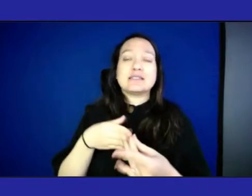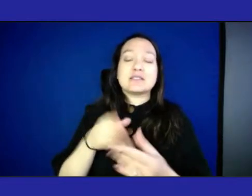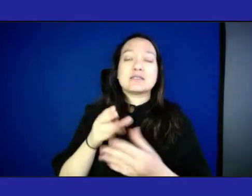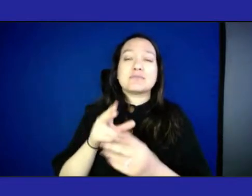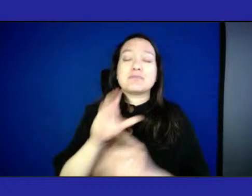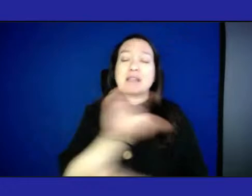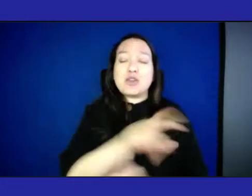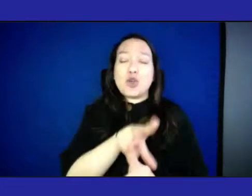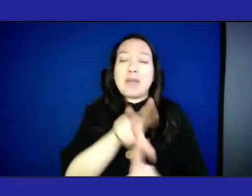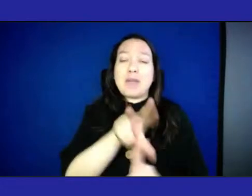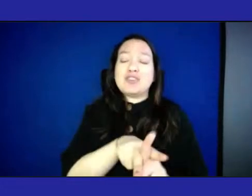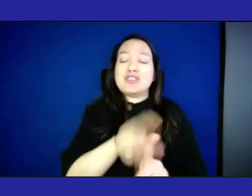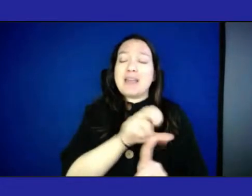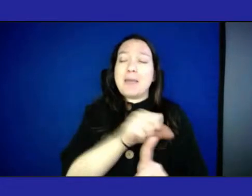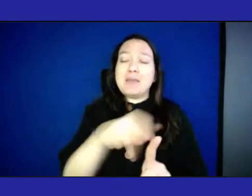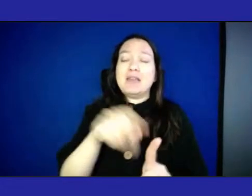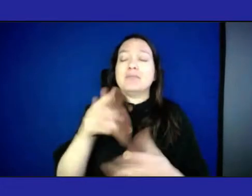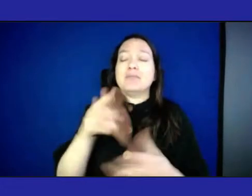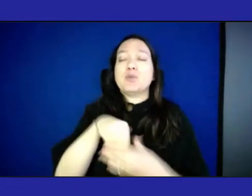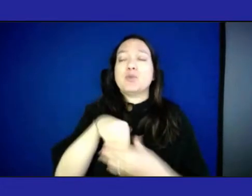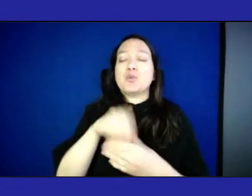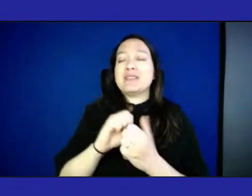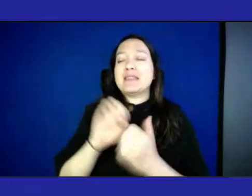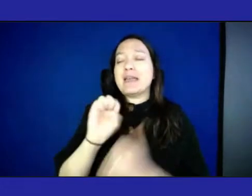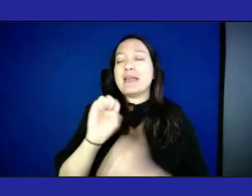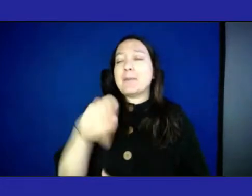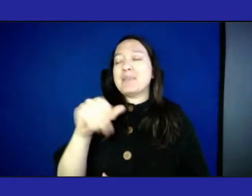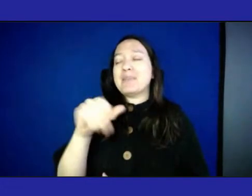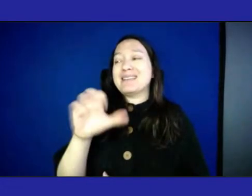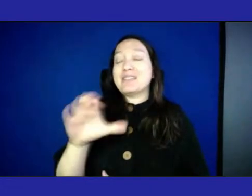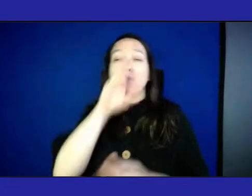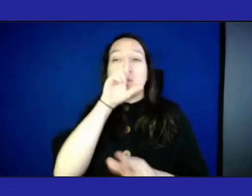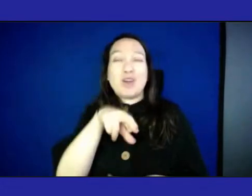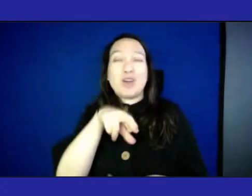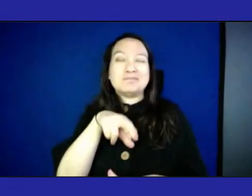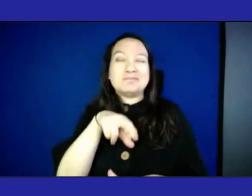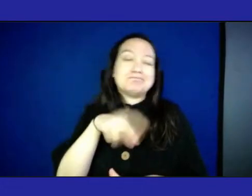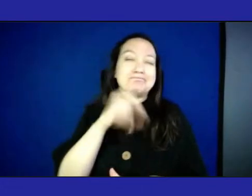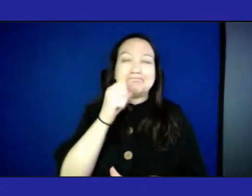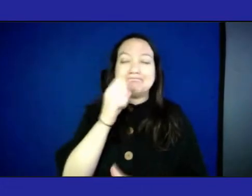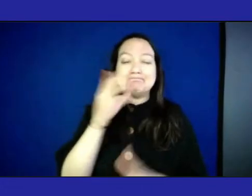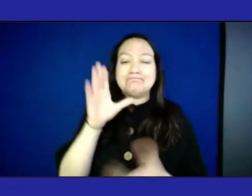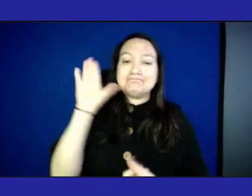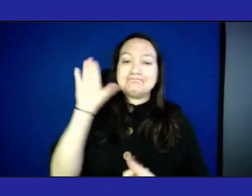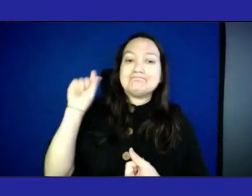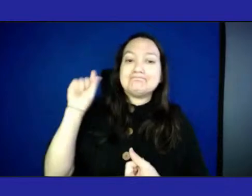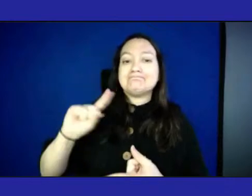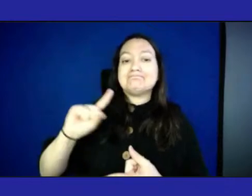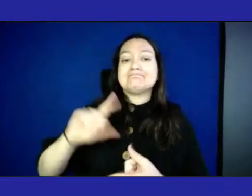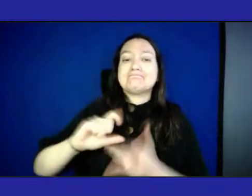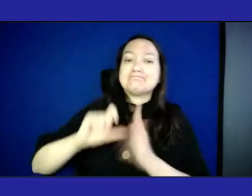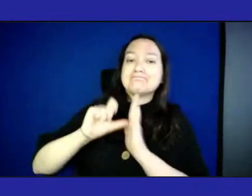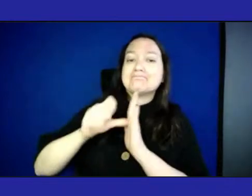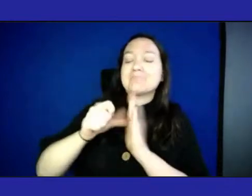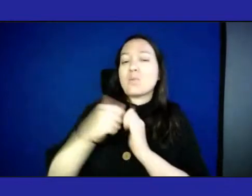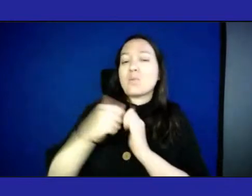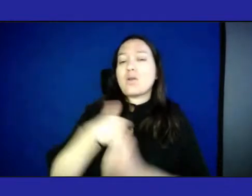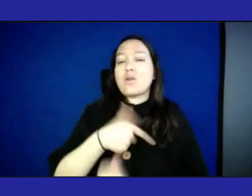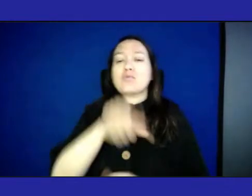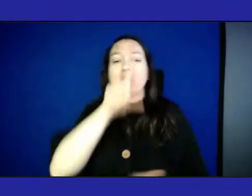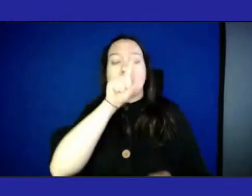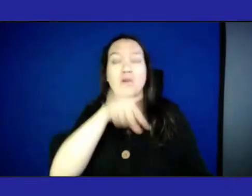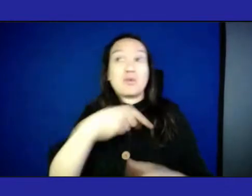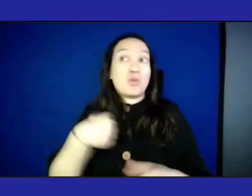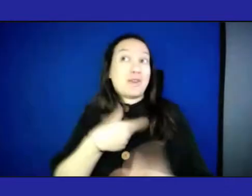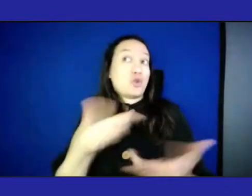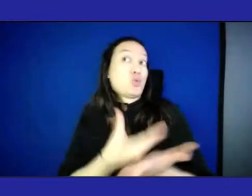including Epic. Our report is here, but I just wanted to highlight as part of our report, as we're new to this